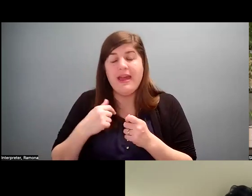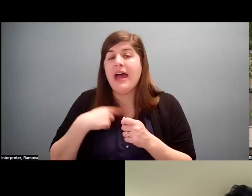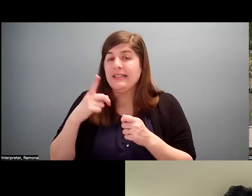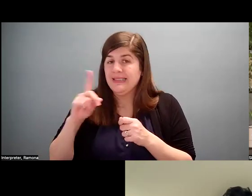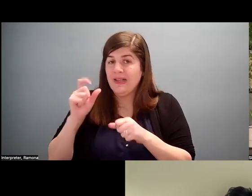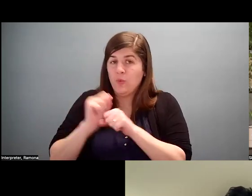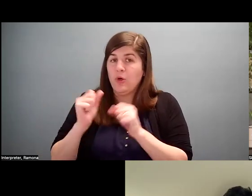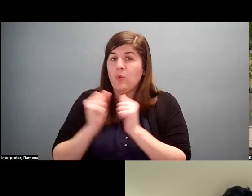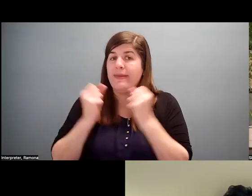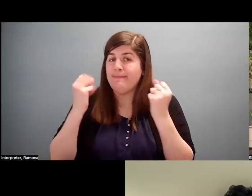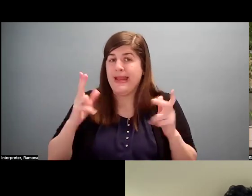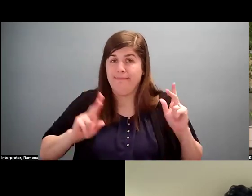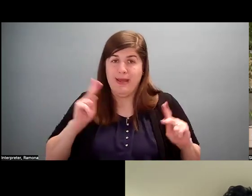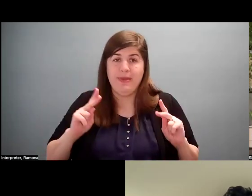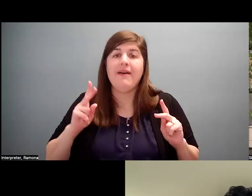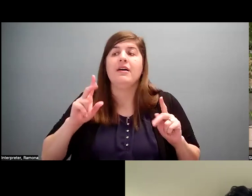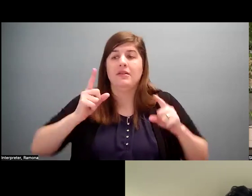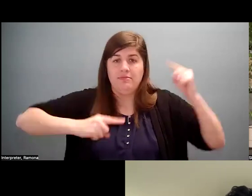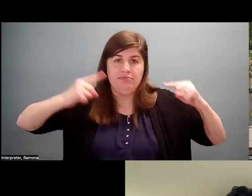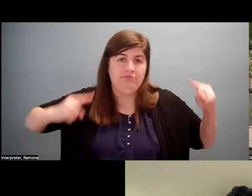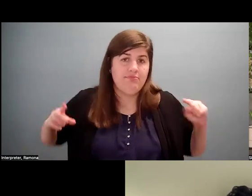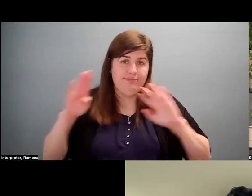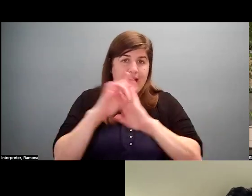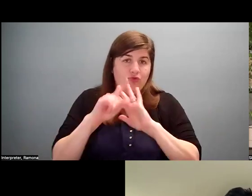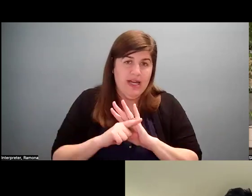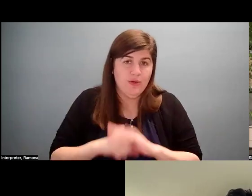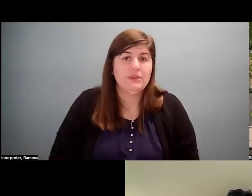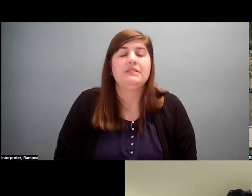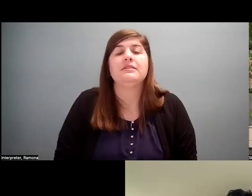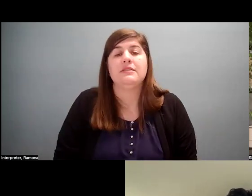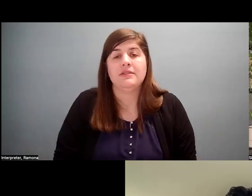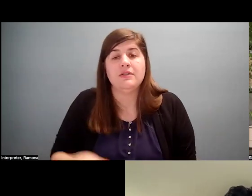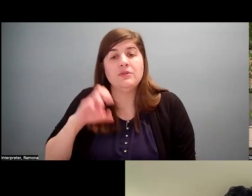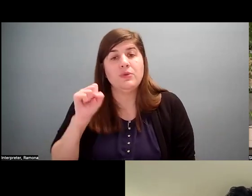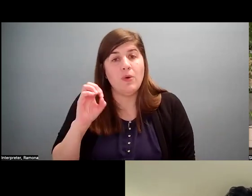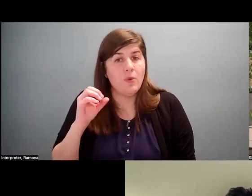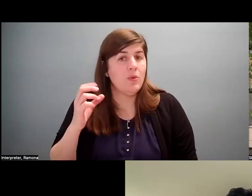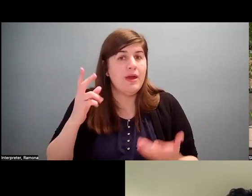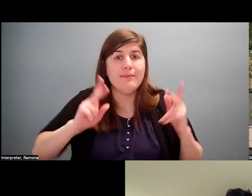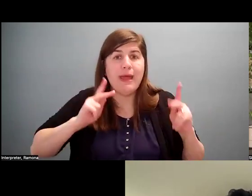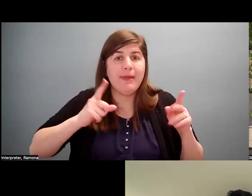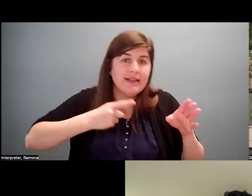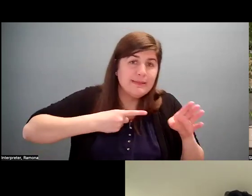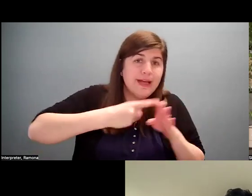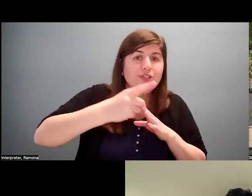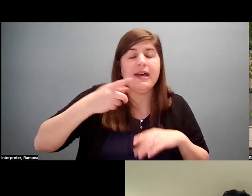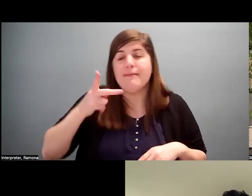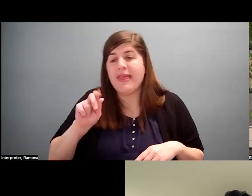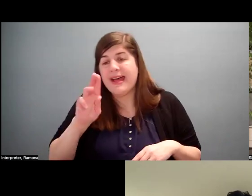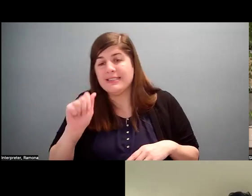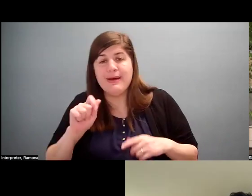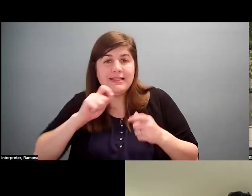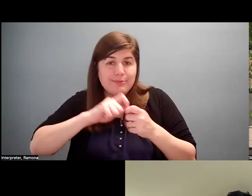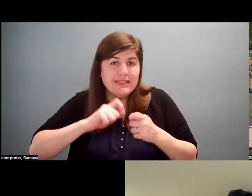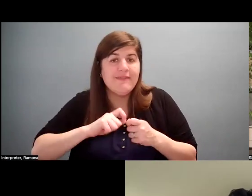I worked with many people with very different backgrounds. So there's people that are specialized in plasma specifically.